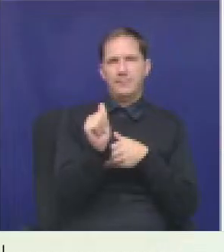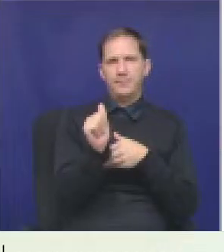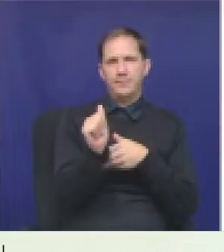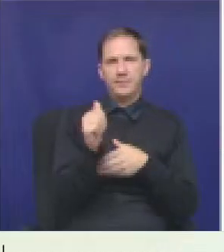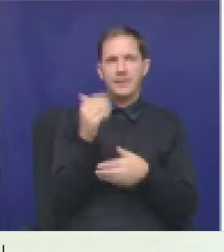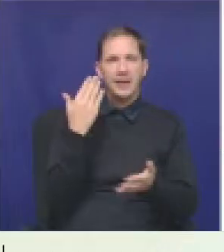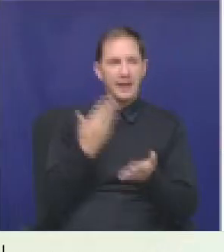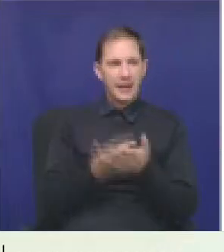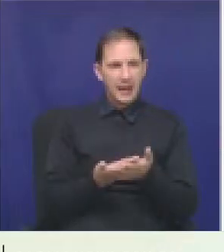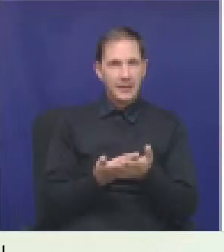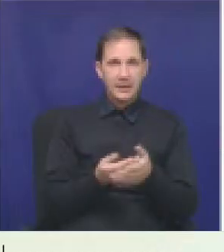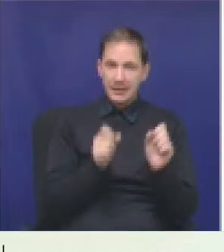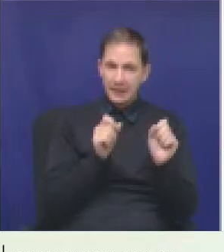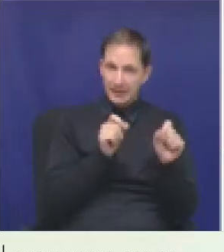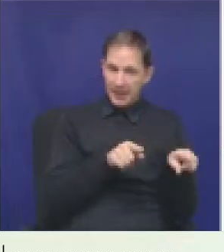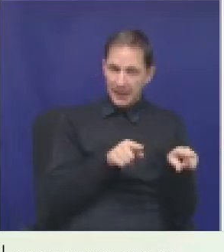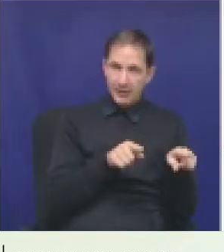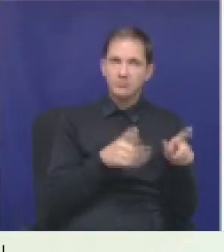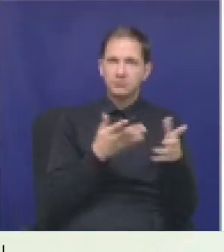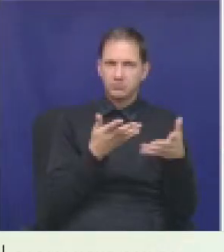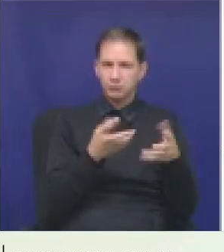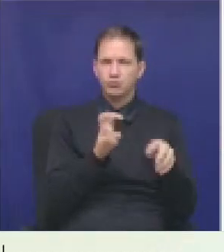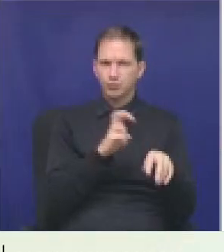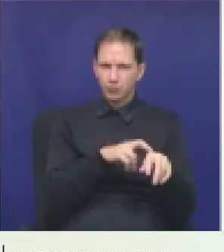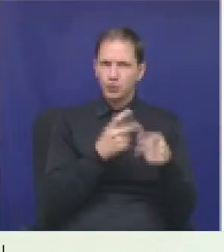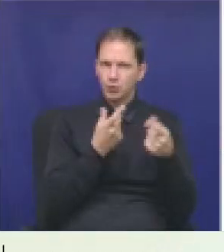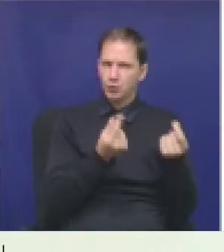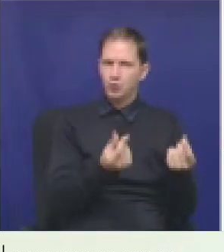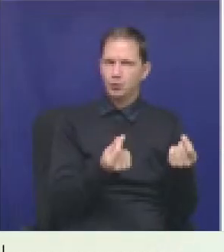Stats South Africa can do what it needs to do.